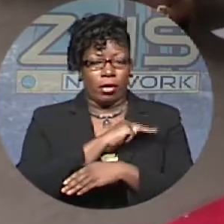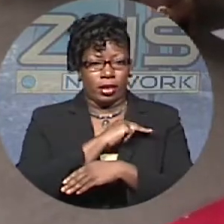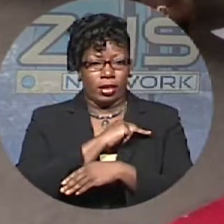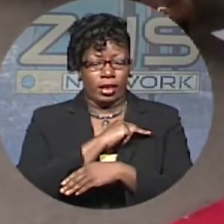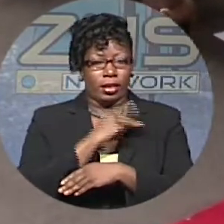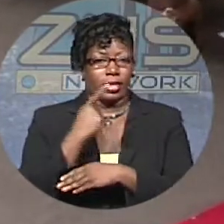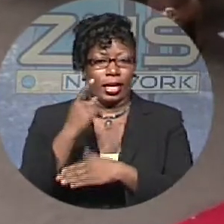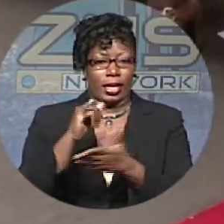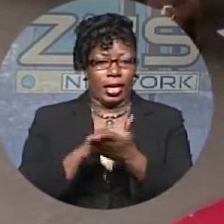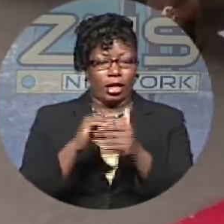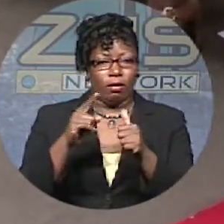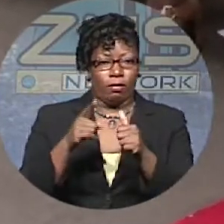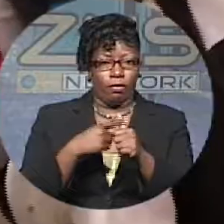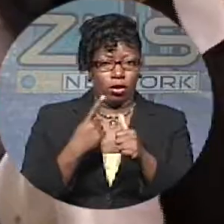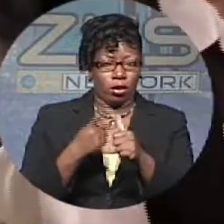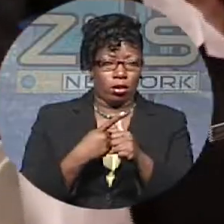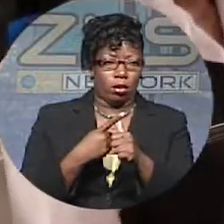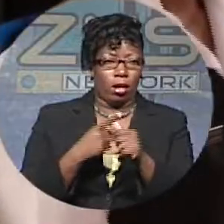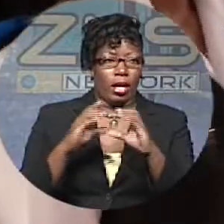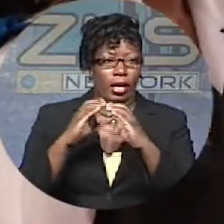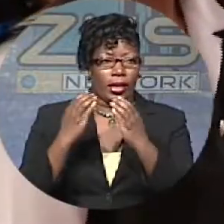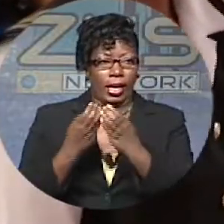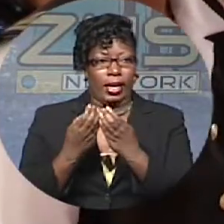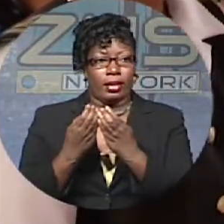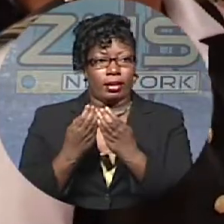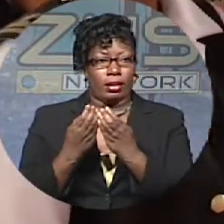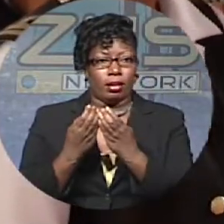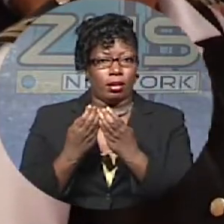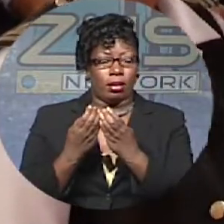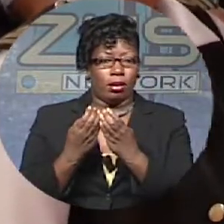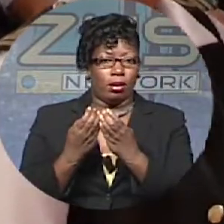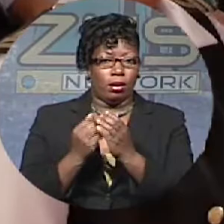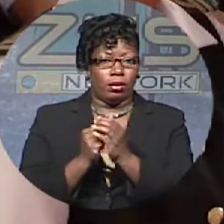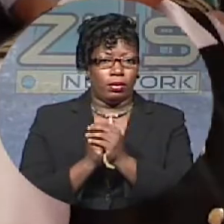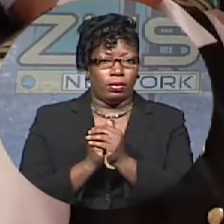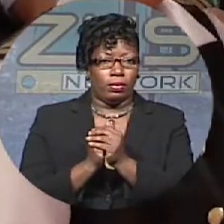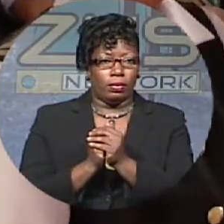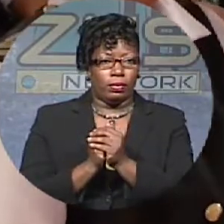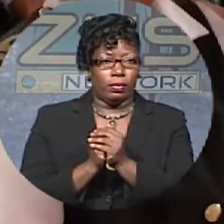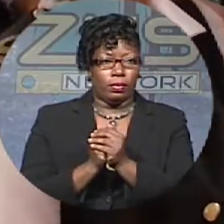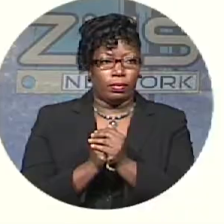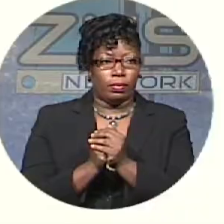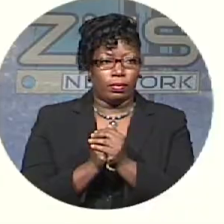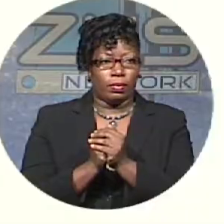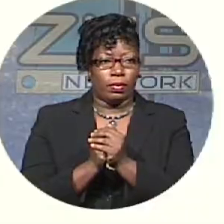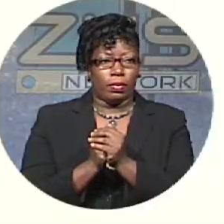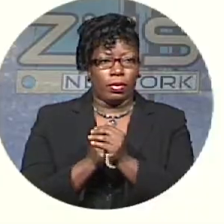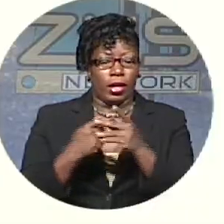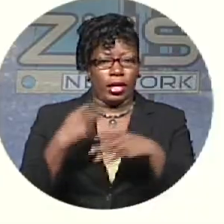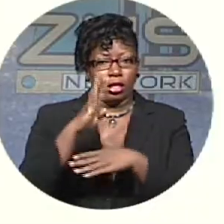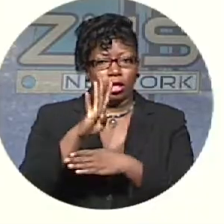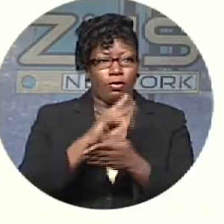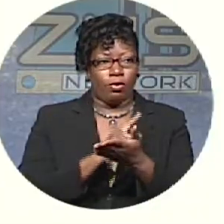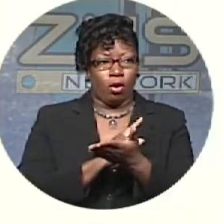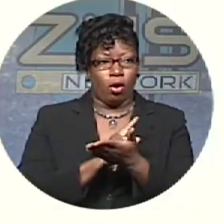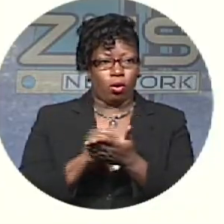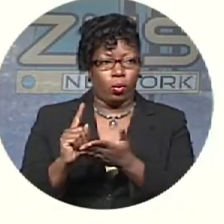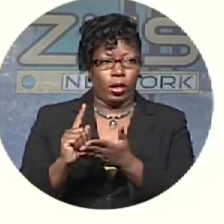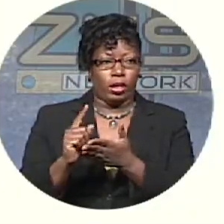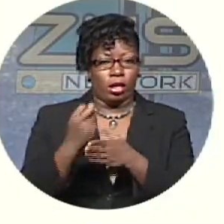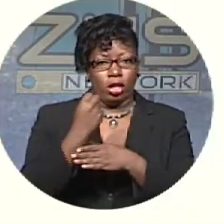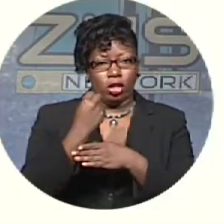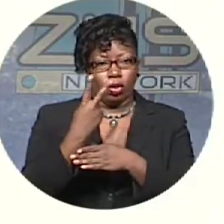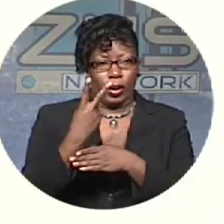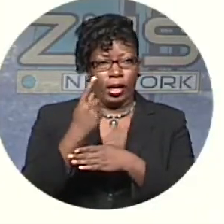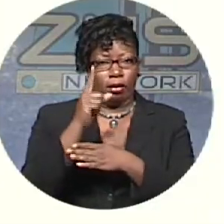ZNS News that the first course for participants will be Workforce Prep. It's spread over 4 weeks. It's